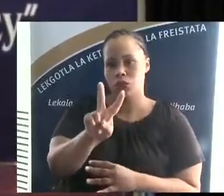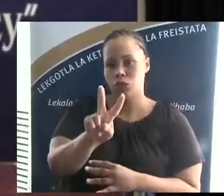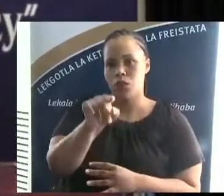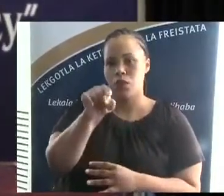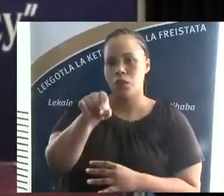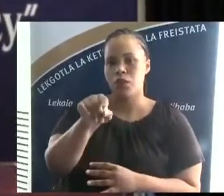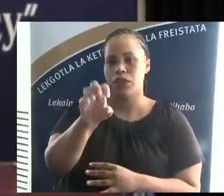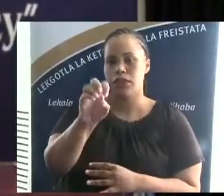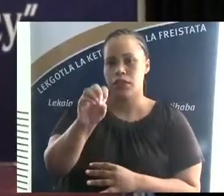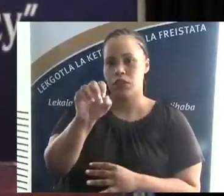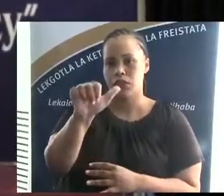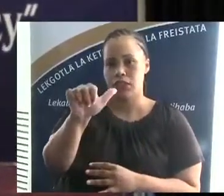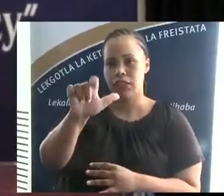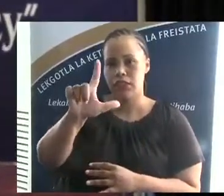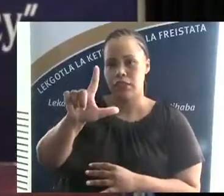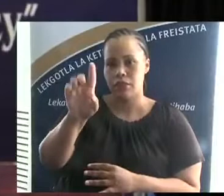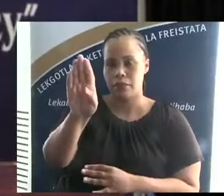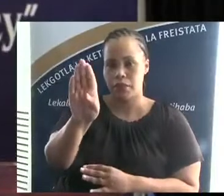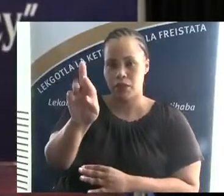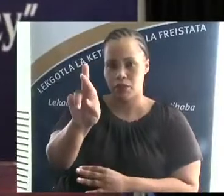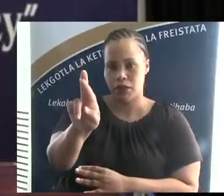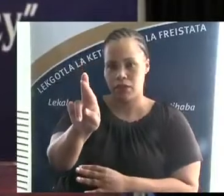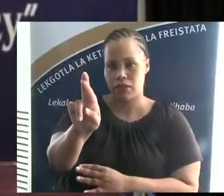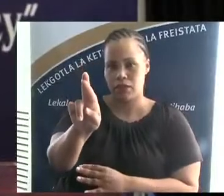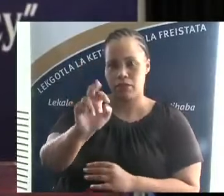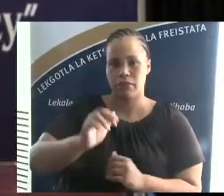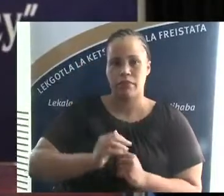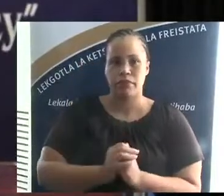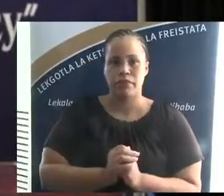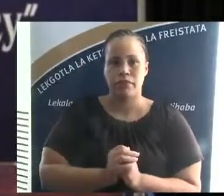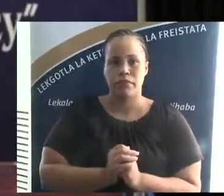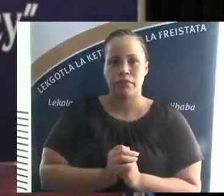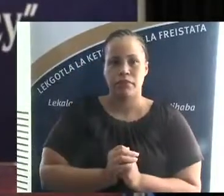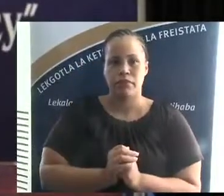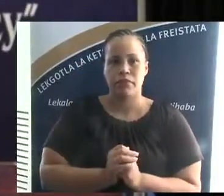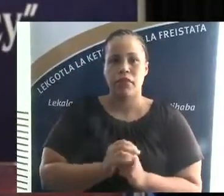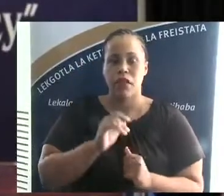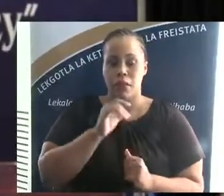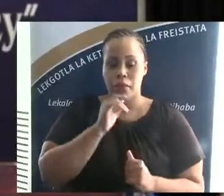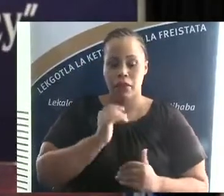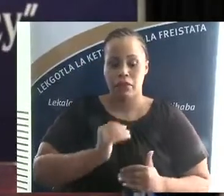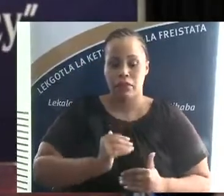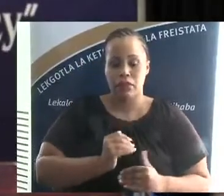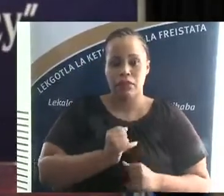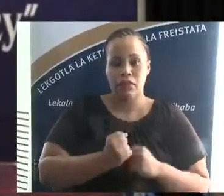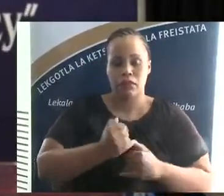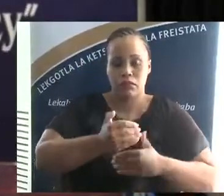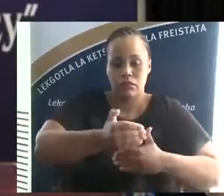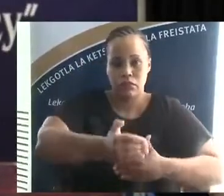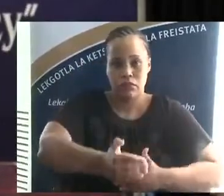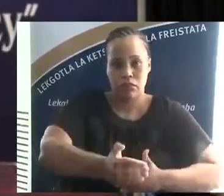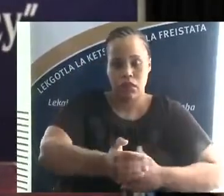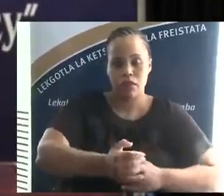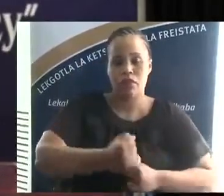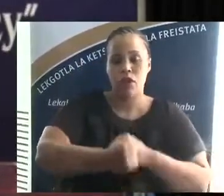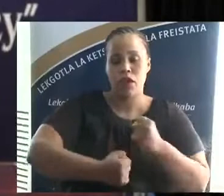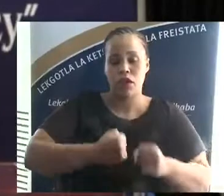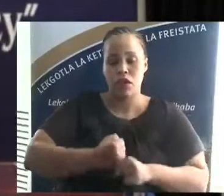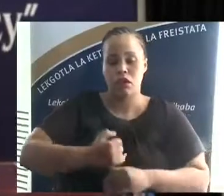122.067 billion rand. So for this medium-term expenditure framework over the